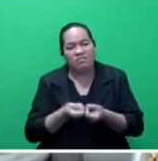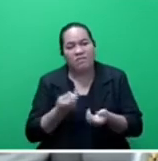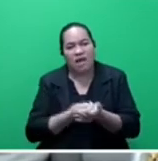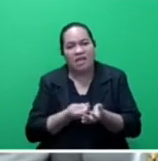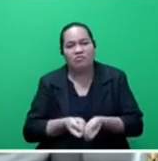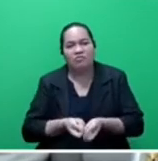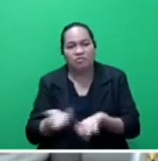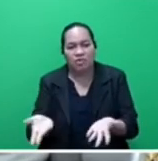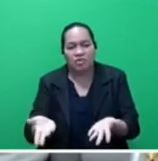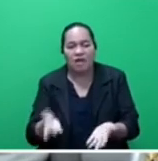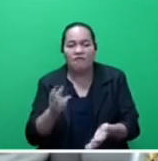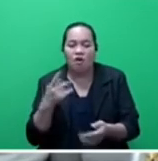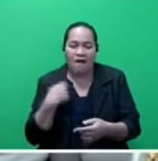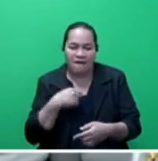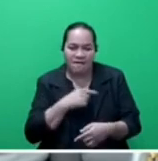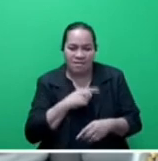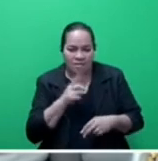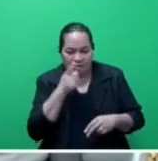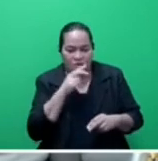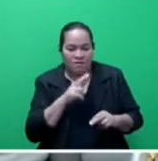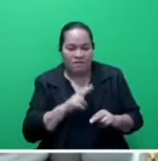the people of Fiji.